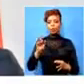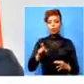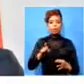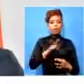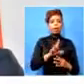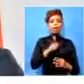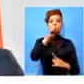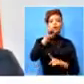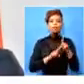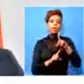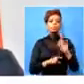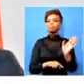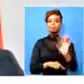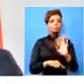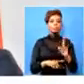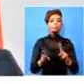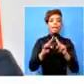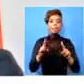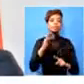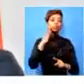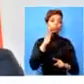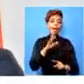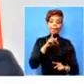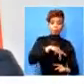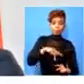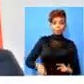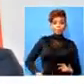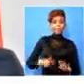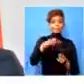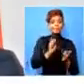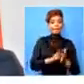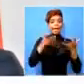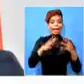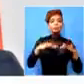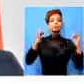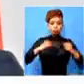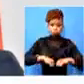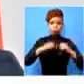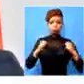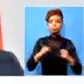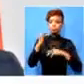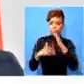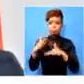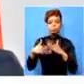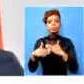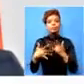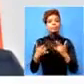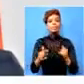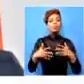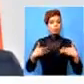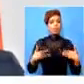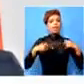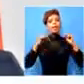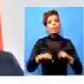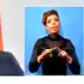for it, and when the president signed that proclamation, we were happy. One other thing is to distinguish between